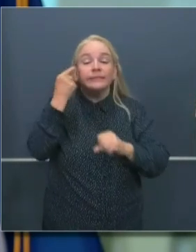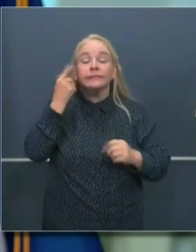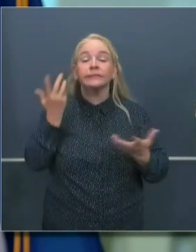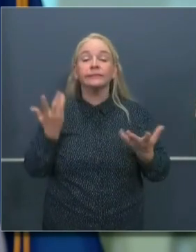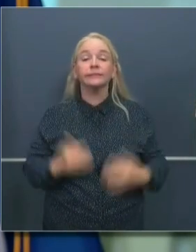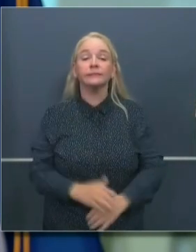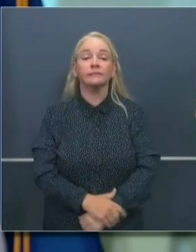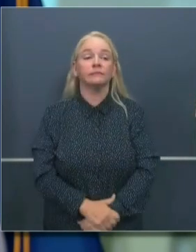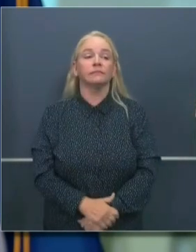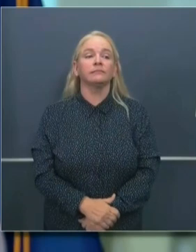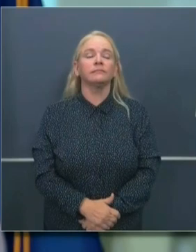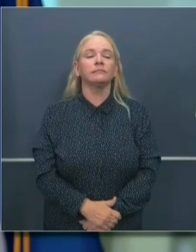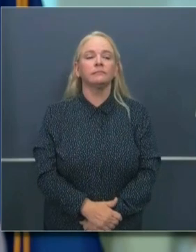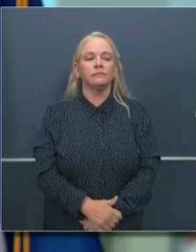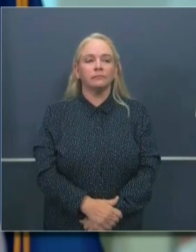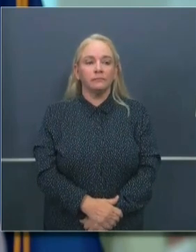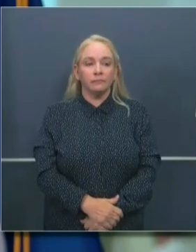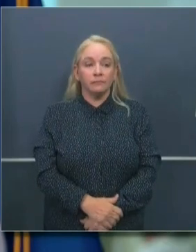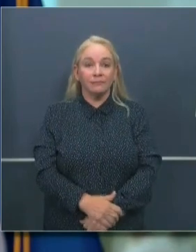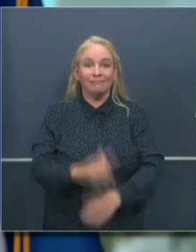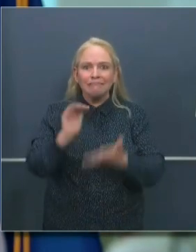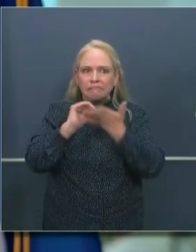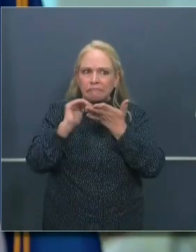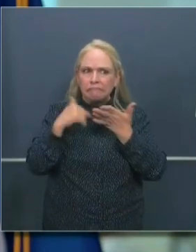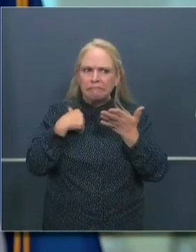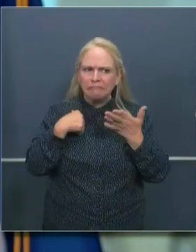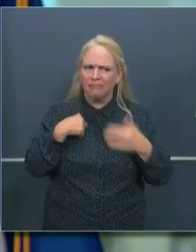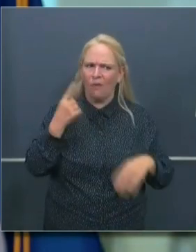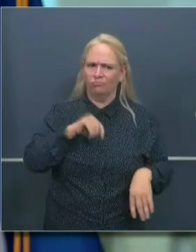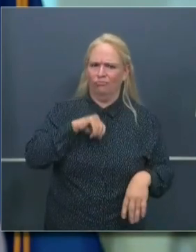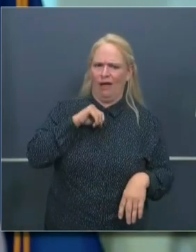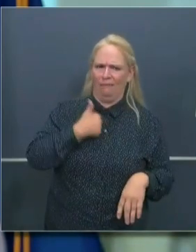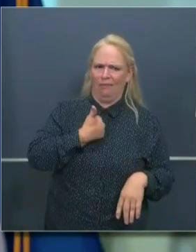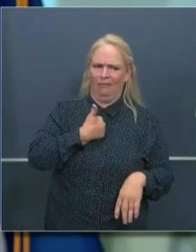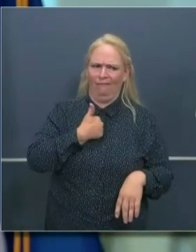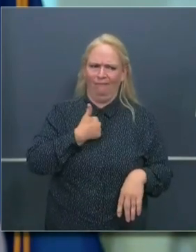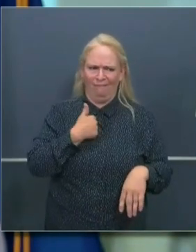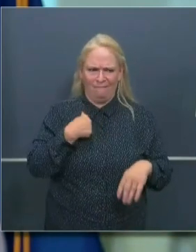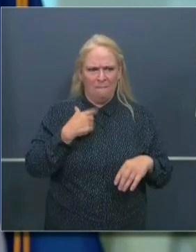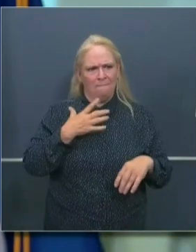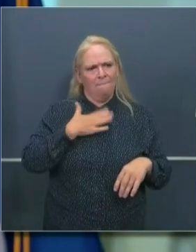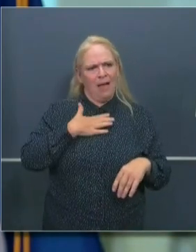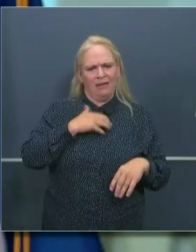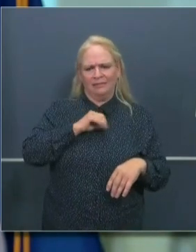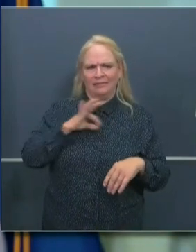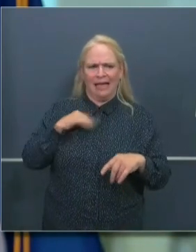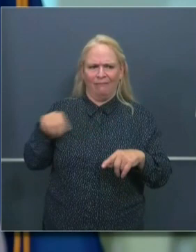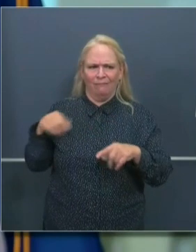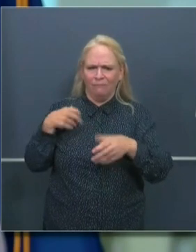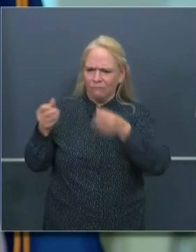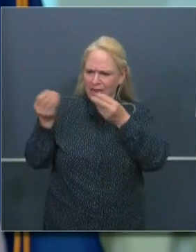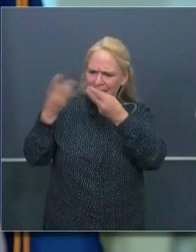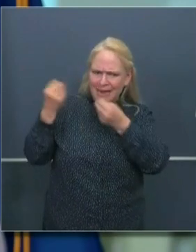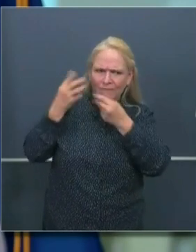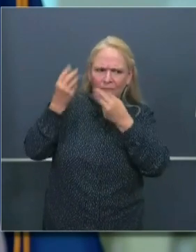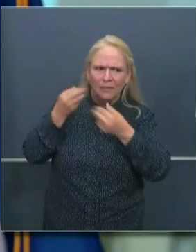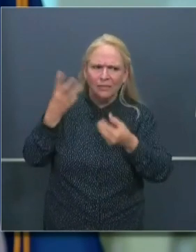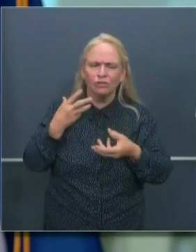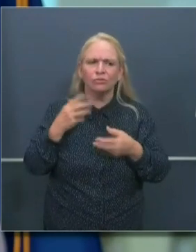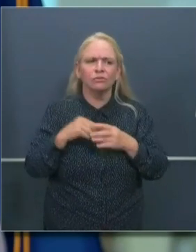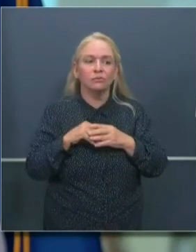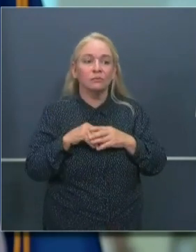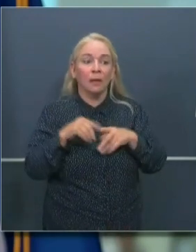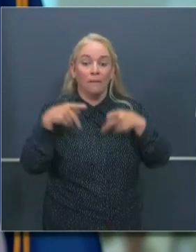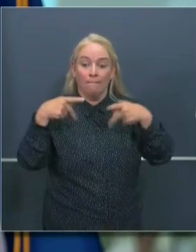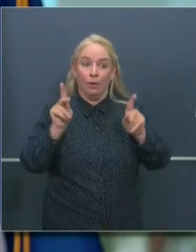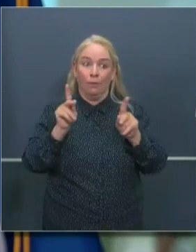Forgive me for not having that. I pride myself on having a lot of information, but not all the permits that have gone in front